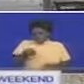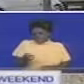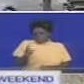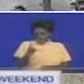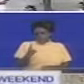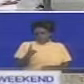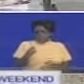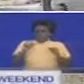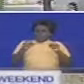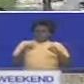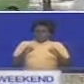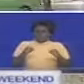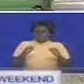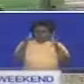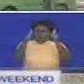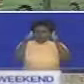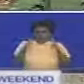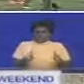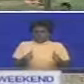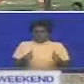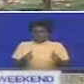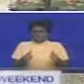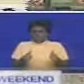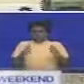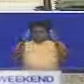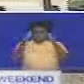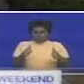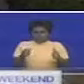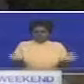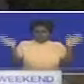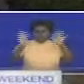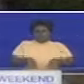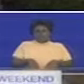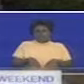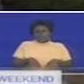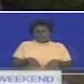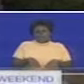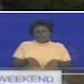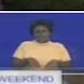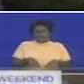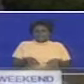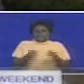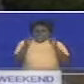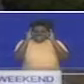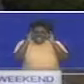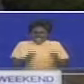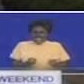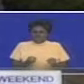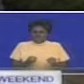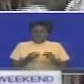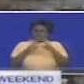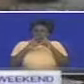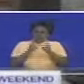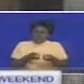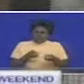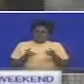in fact been hit by an erratic advertisement billboard. And the latest police spin that is still causing ripples